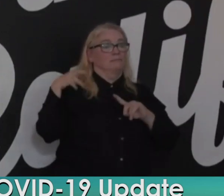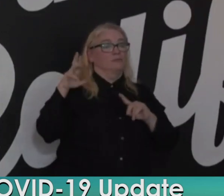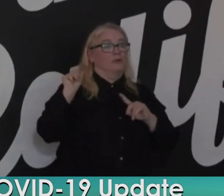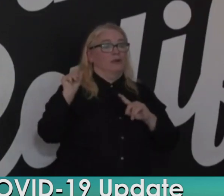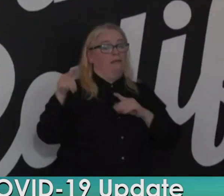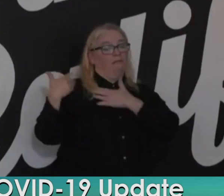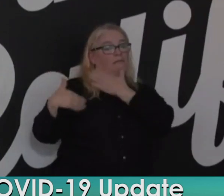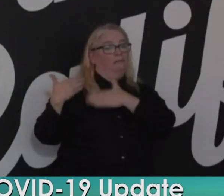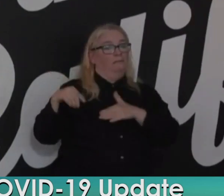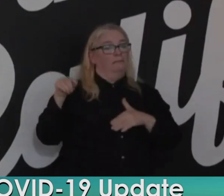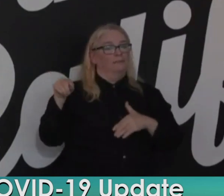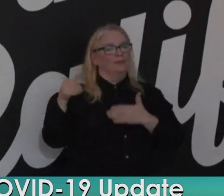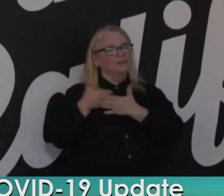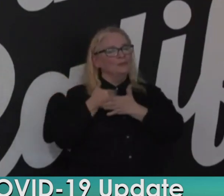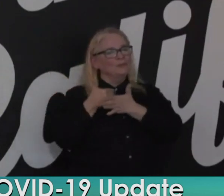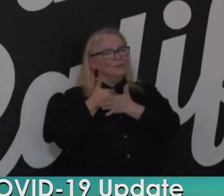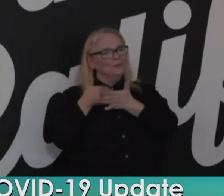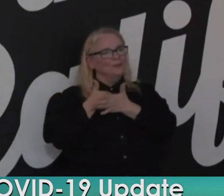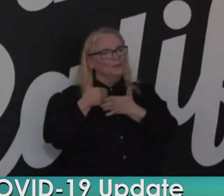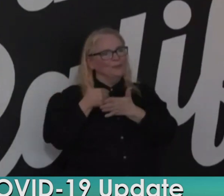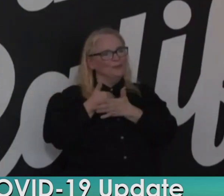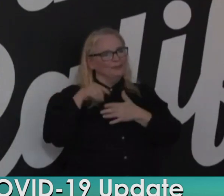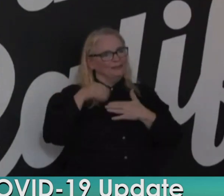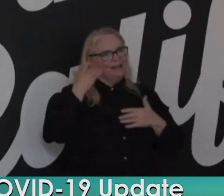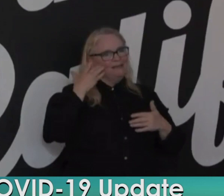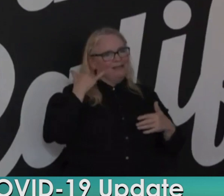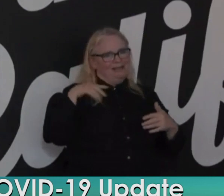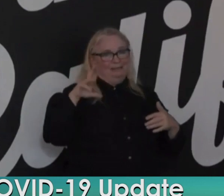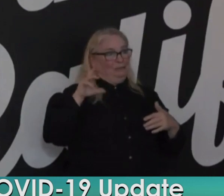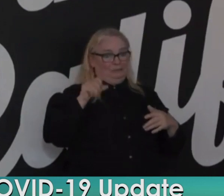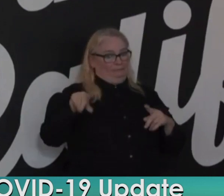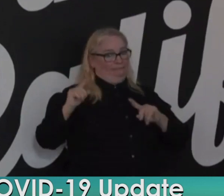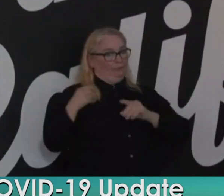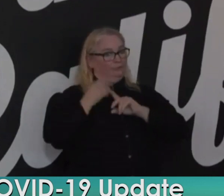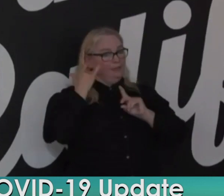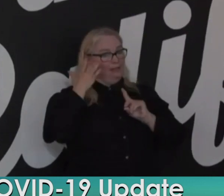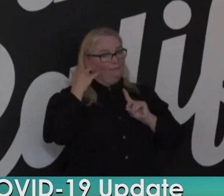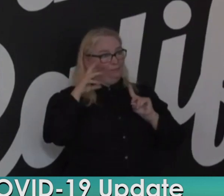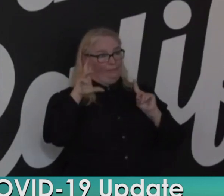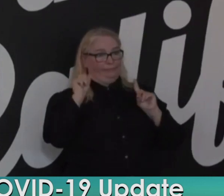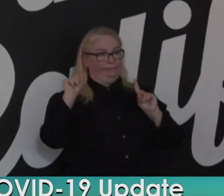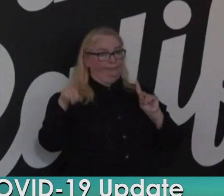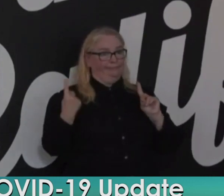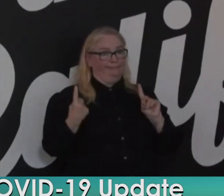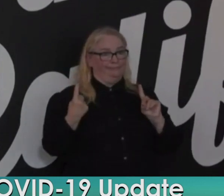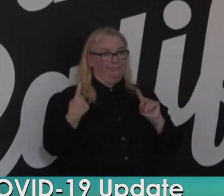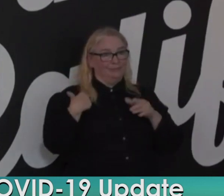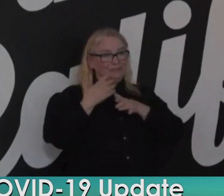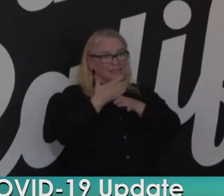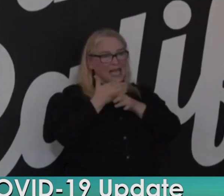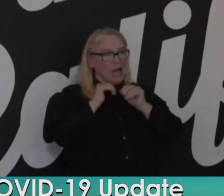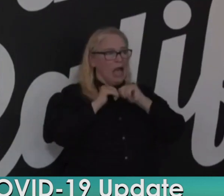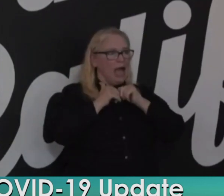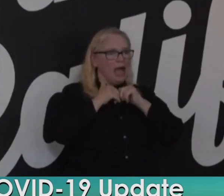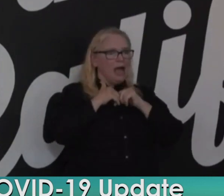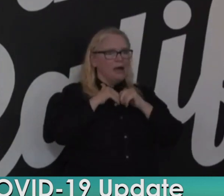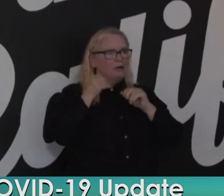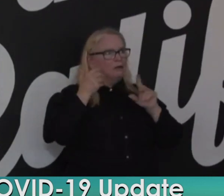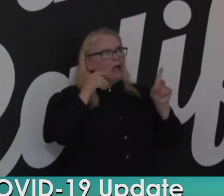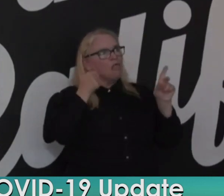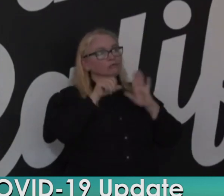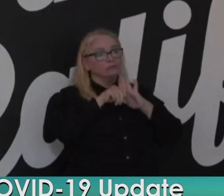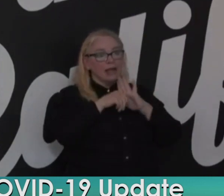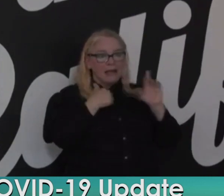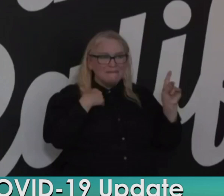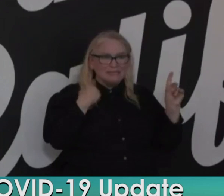for us across this country, and we are sharing best practices to the extent we can find them. We have 450,000 people in